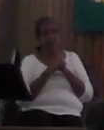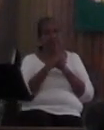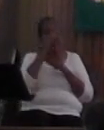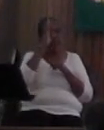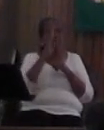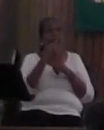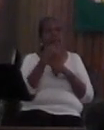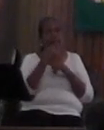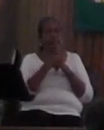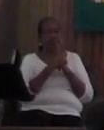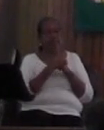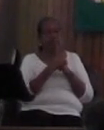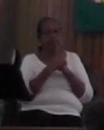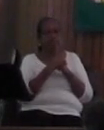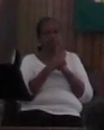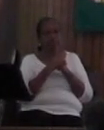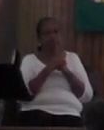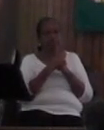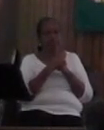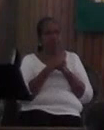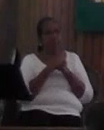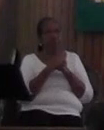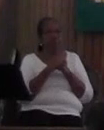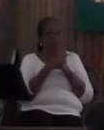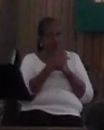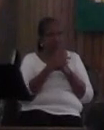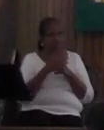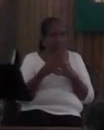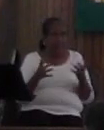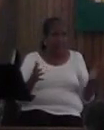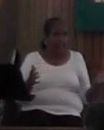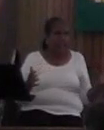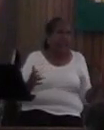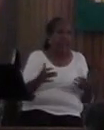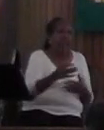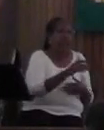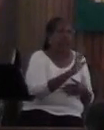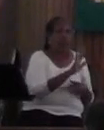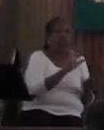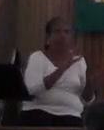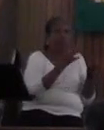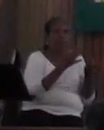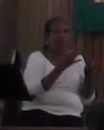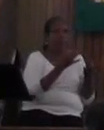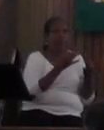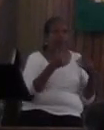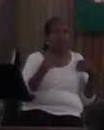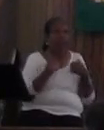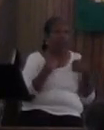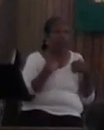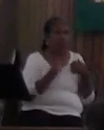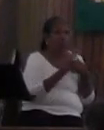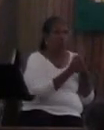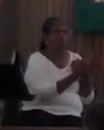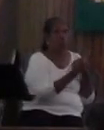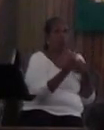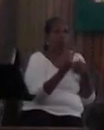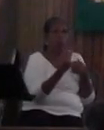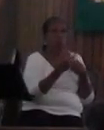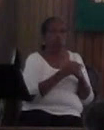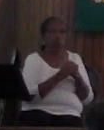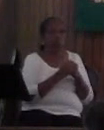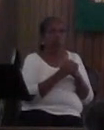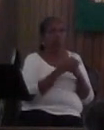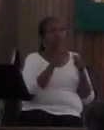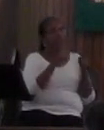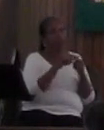God said, gather up your family and gather up the animals two by two. And when Noah got